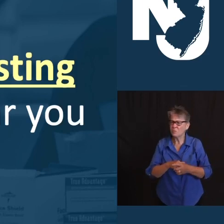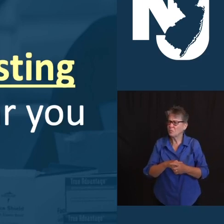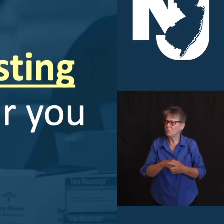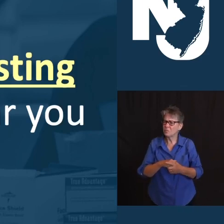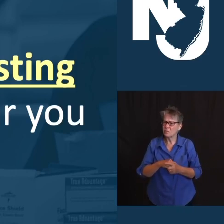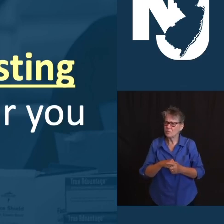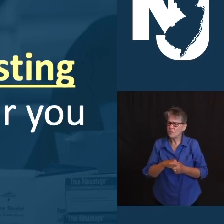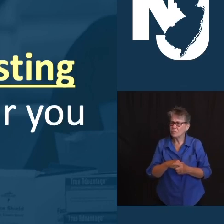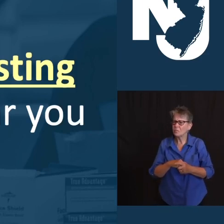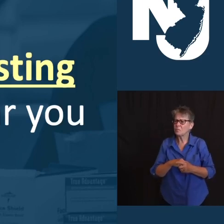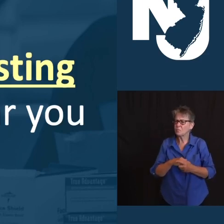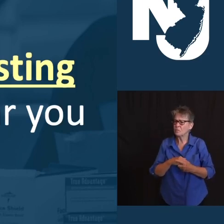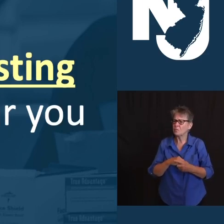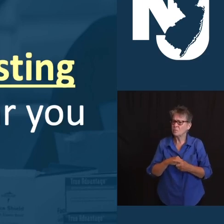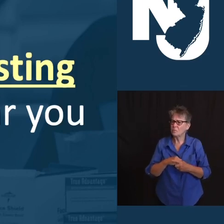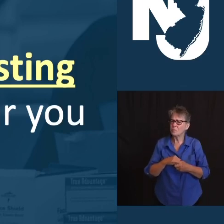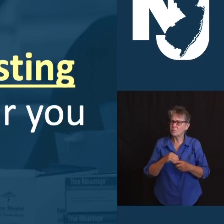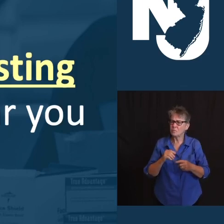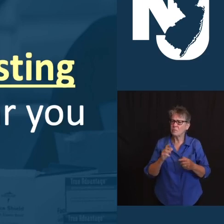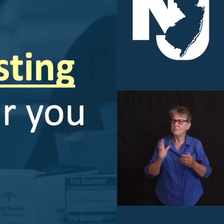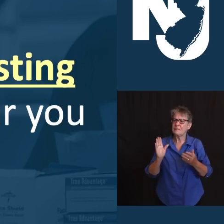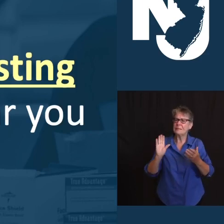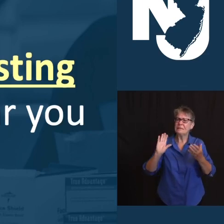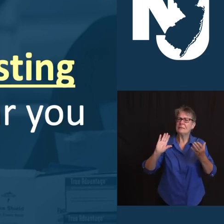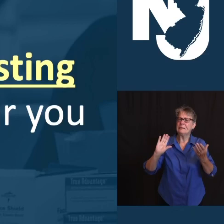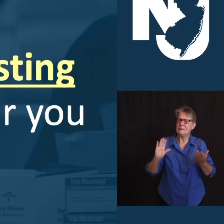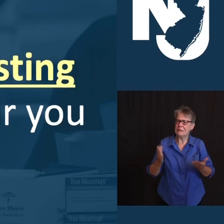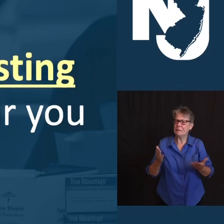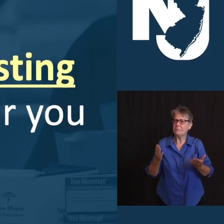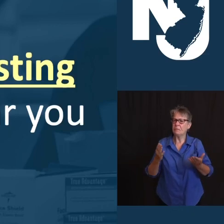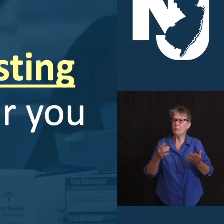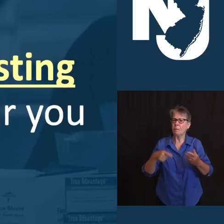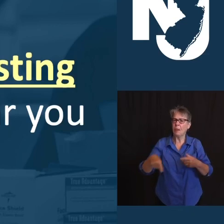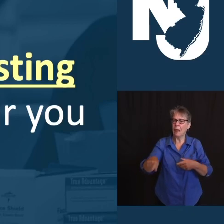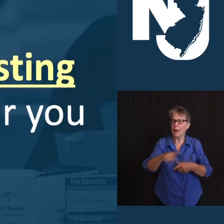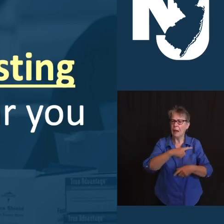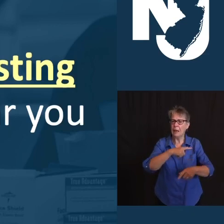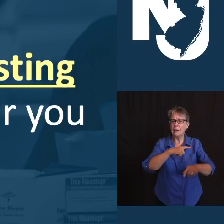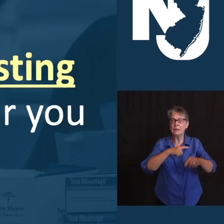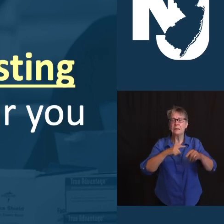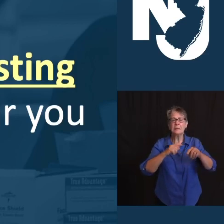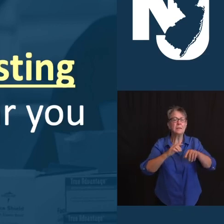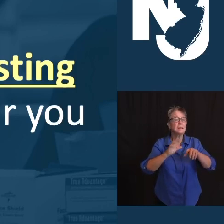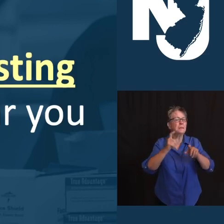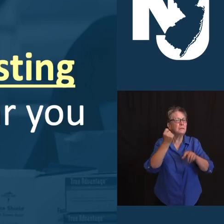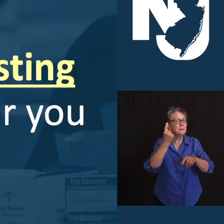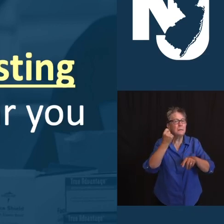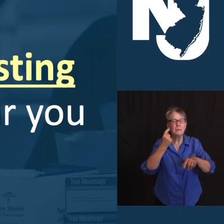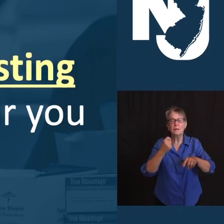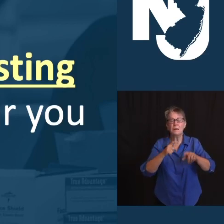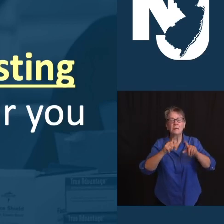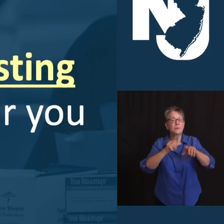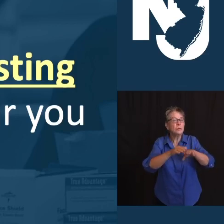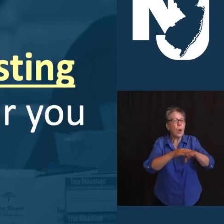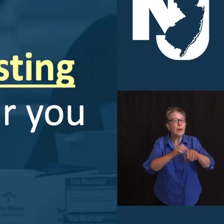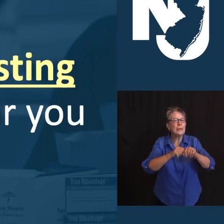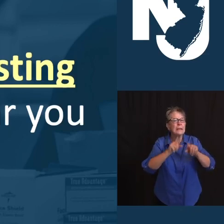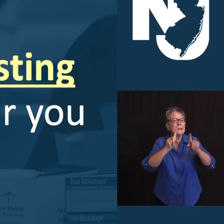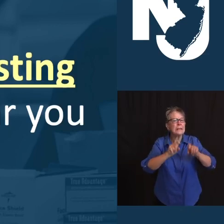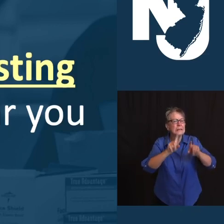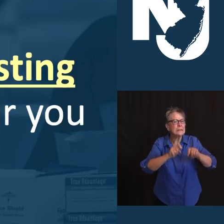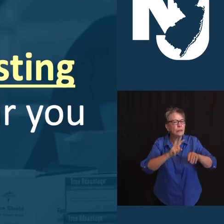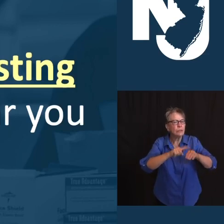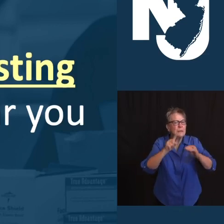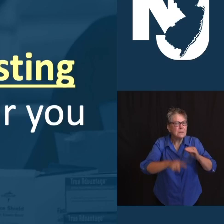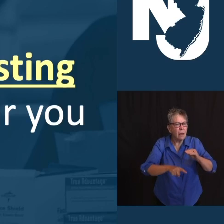down the return in the labs of testing results. That's something that I know you and the team are focused on. But it's important